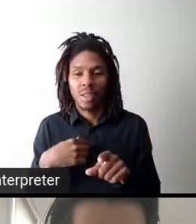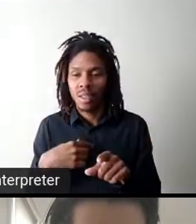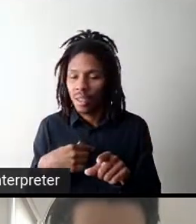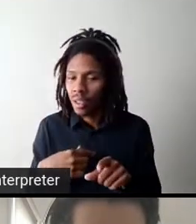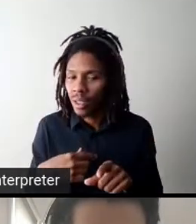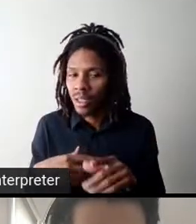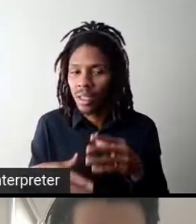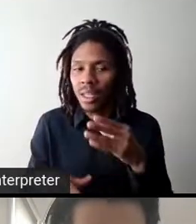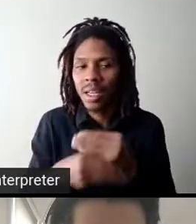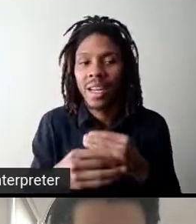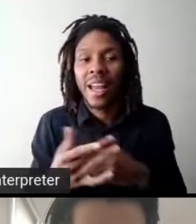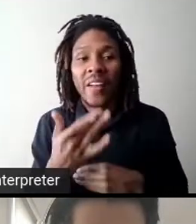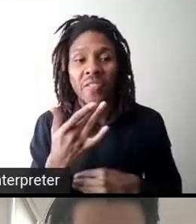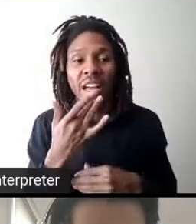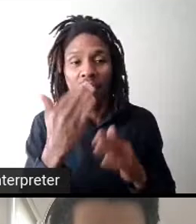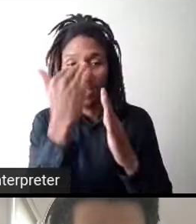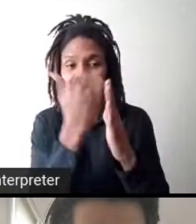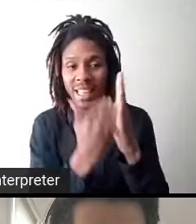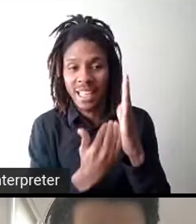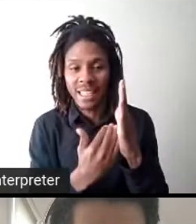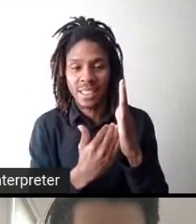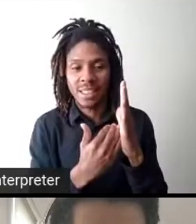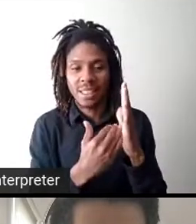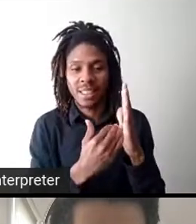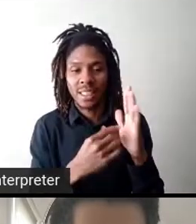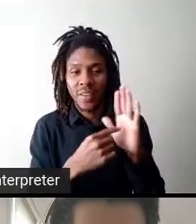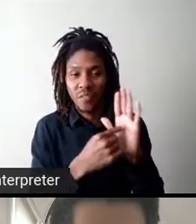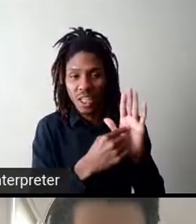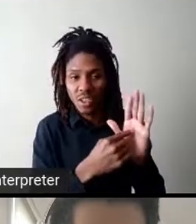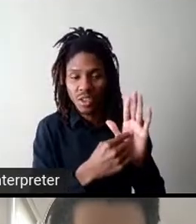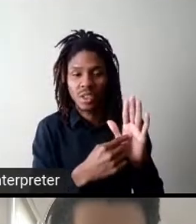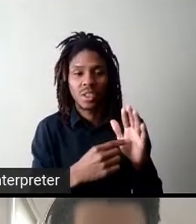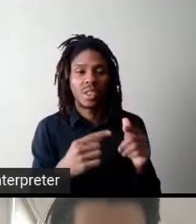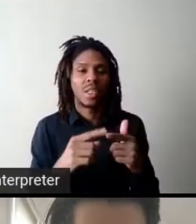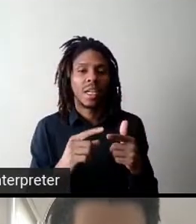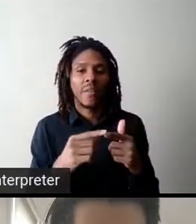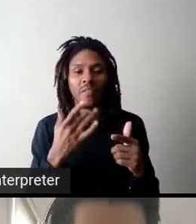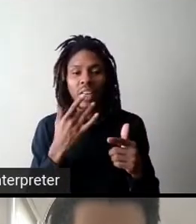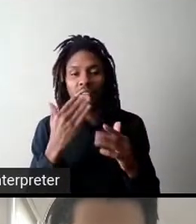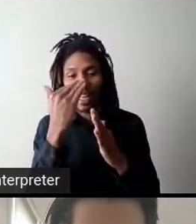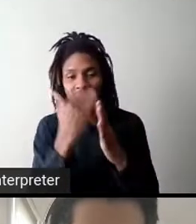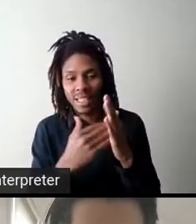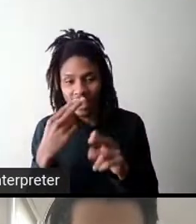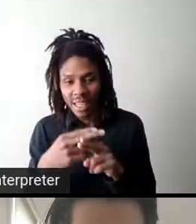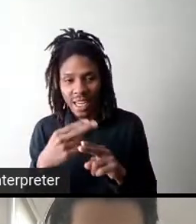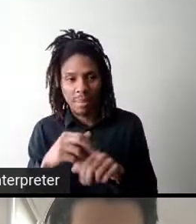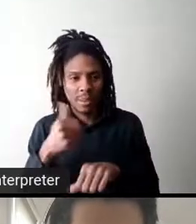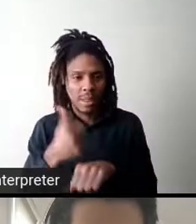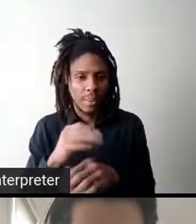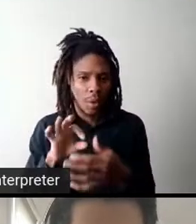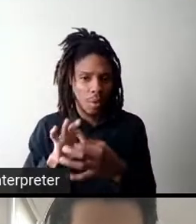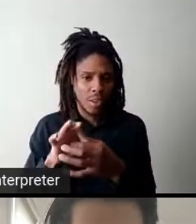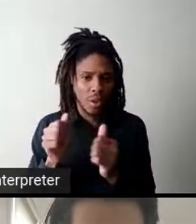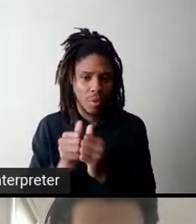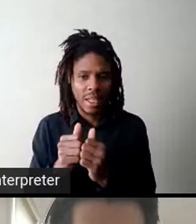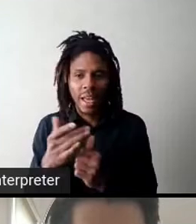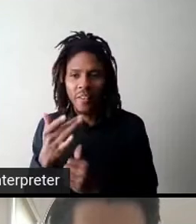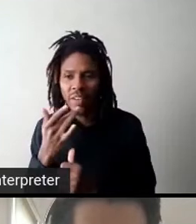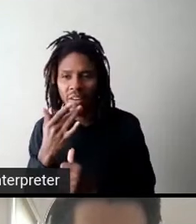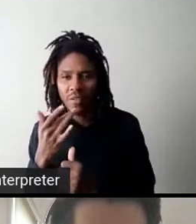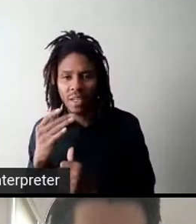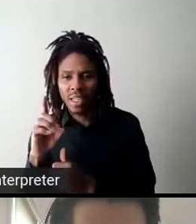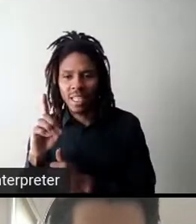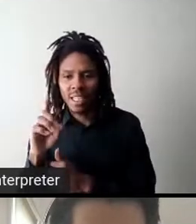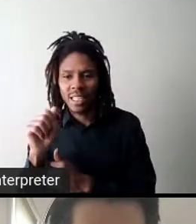a favorites list feature, right, where we would have a favorite list name and then create relationships between this favorite data model and